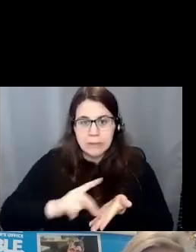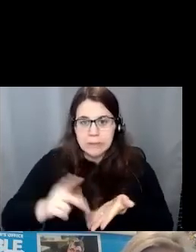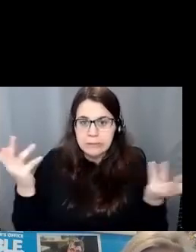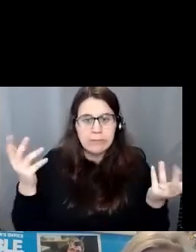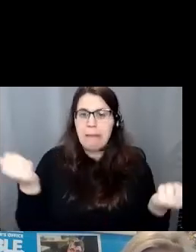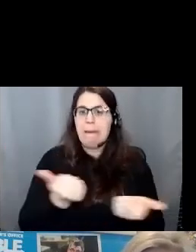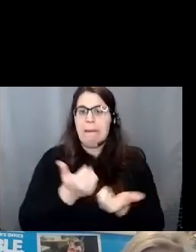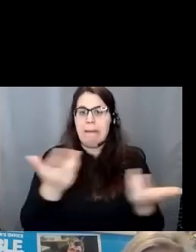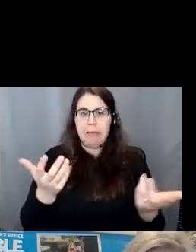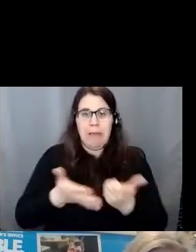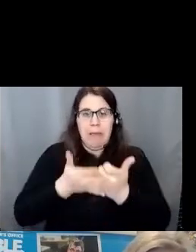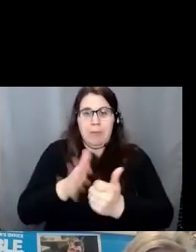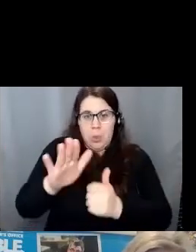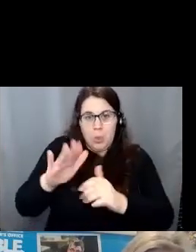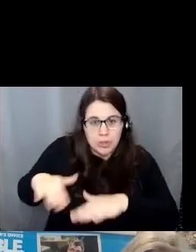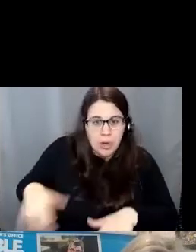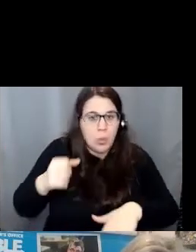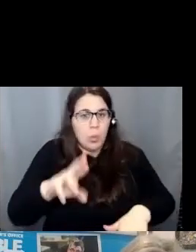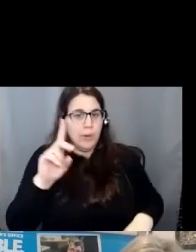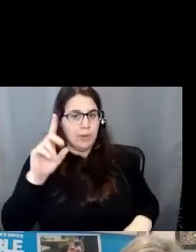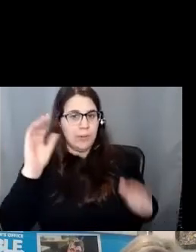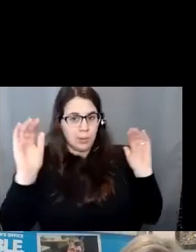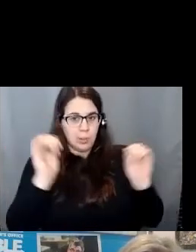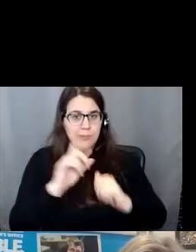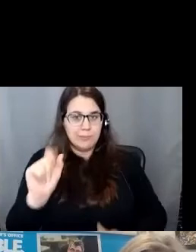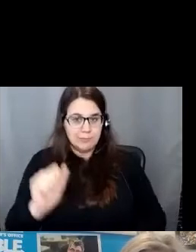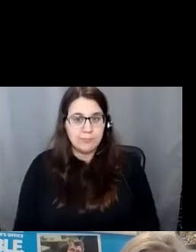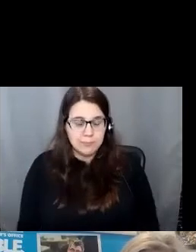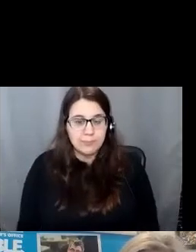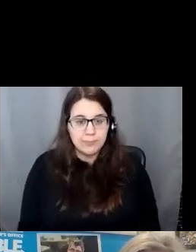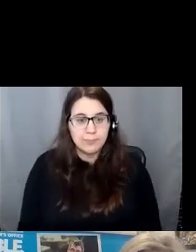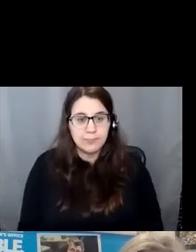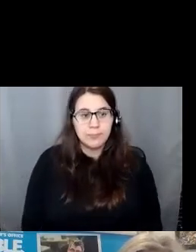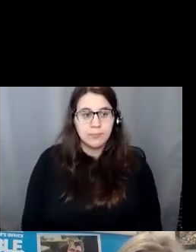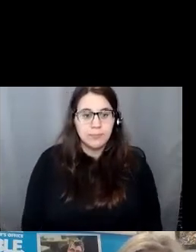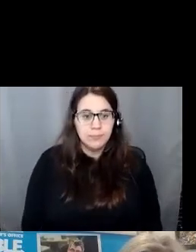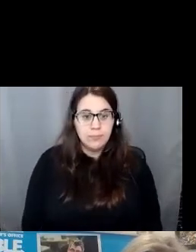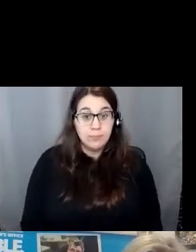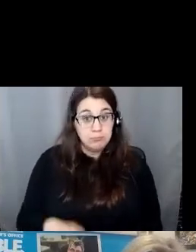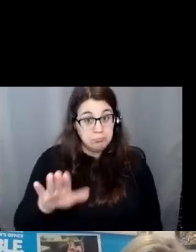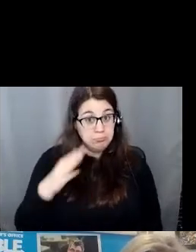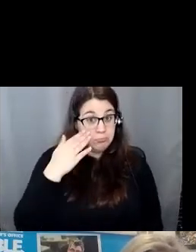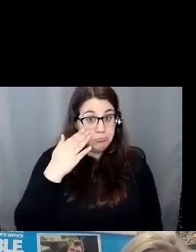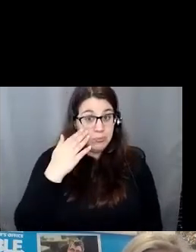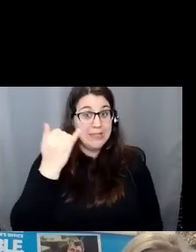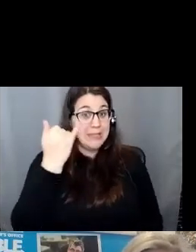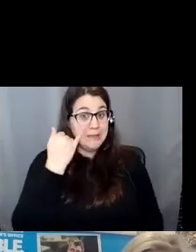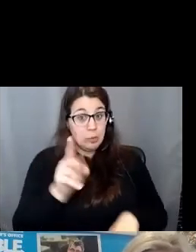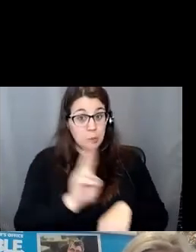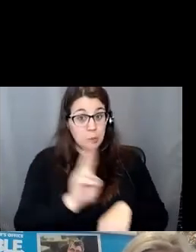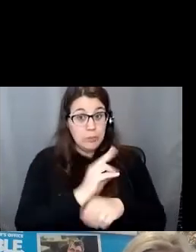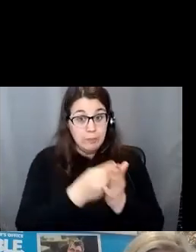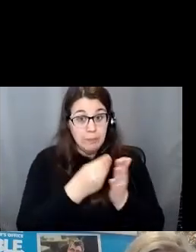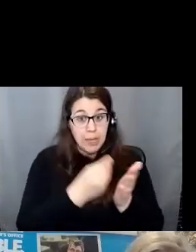benefits the child or the adult with a disability. Also note, When you do spend from the account, you want to make